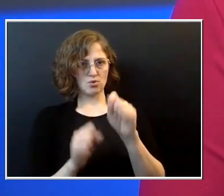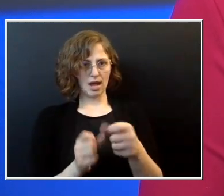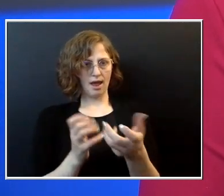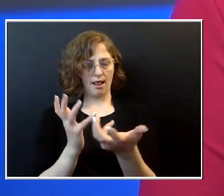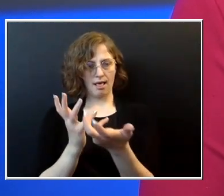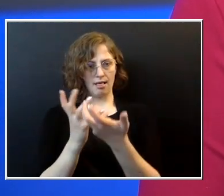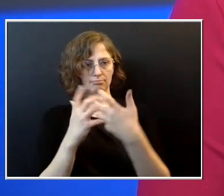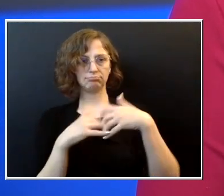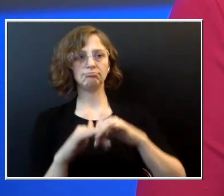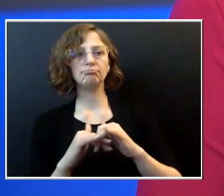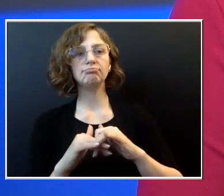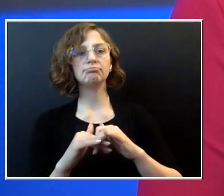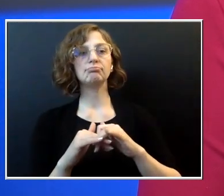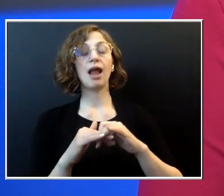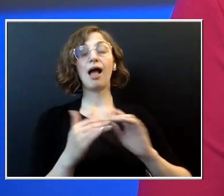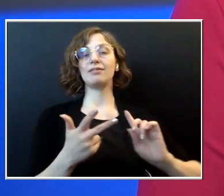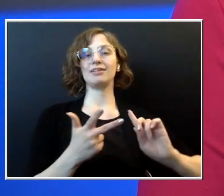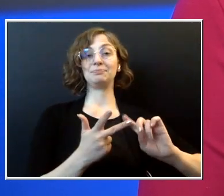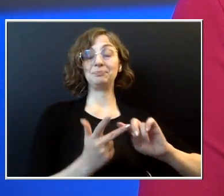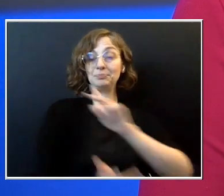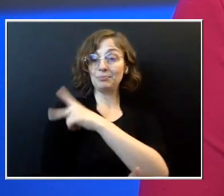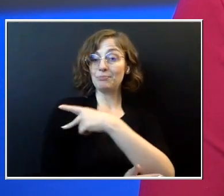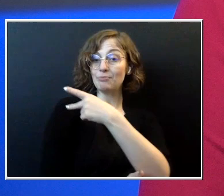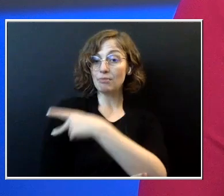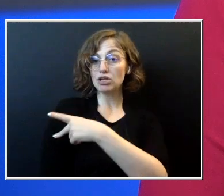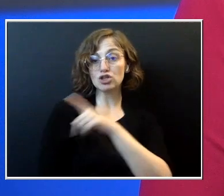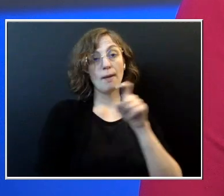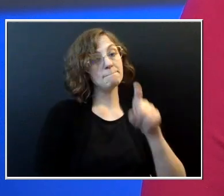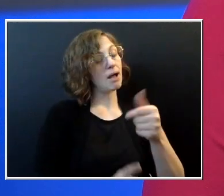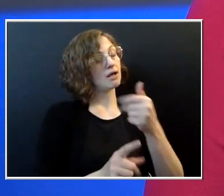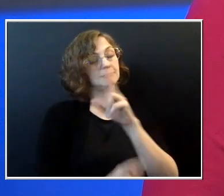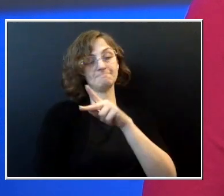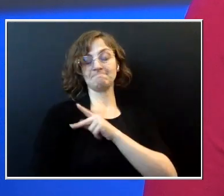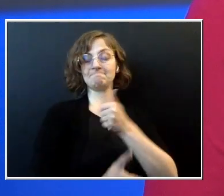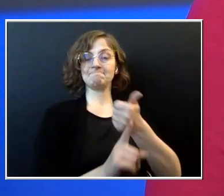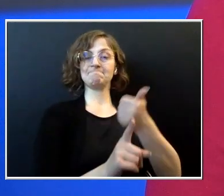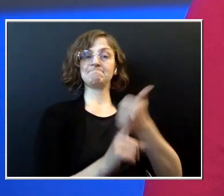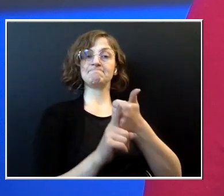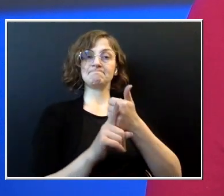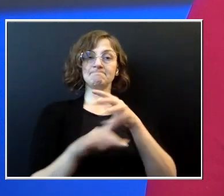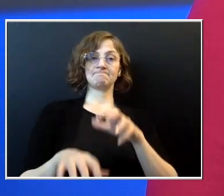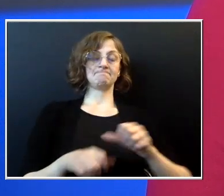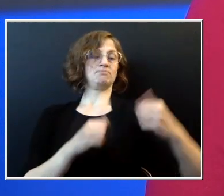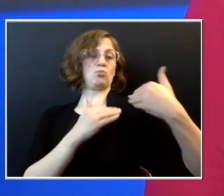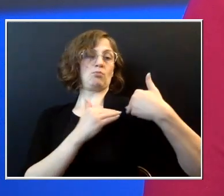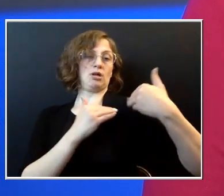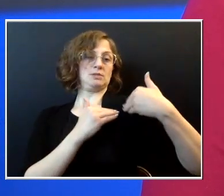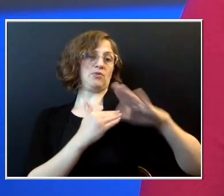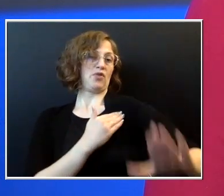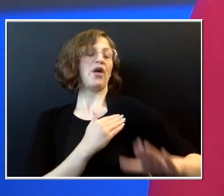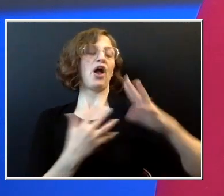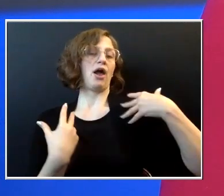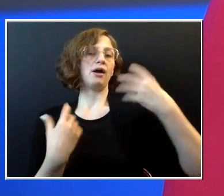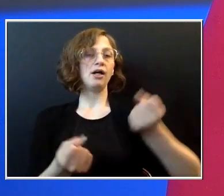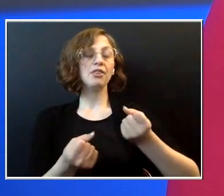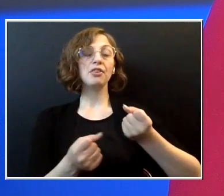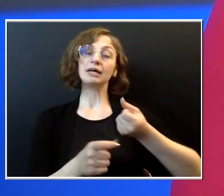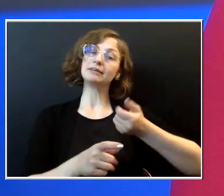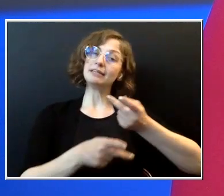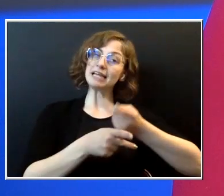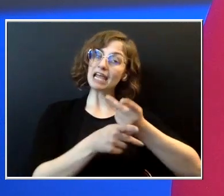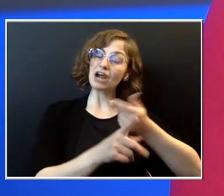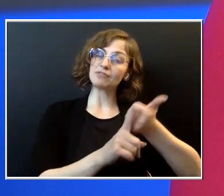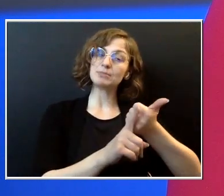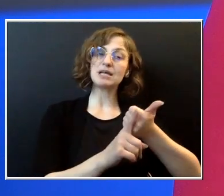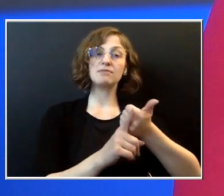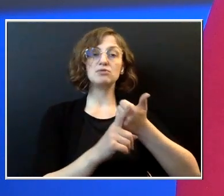has to take personal responsibility for their health as well, and not only maintain their emotional and mental health, but do their part and